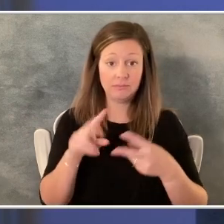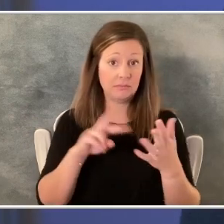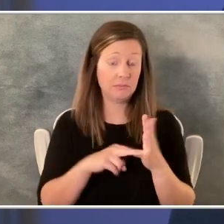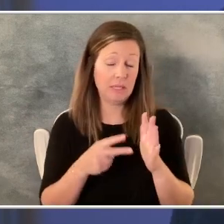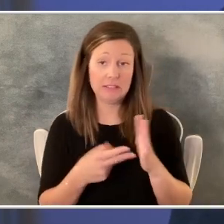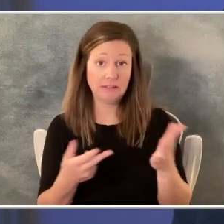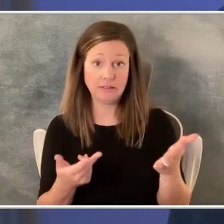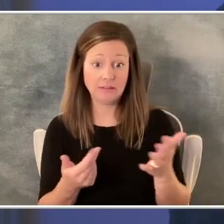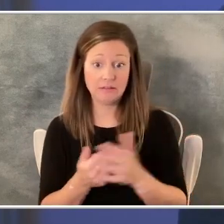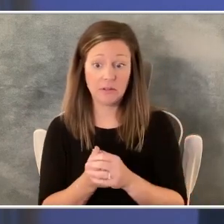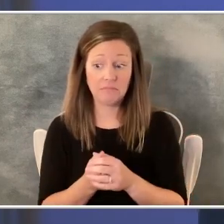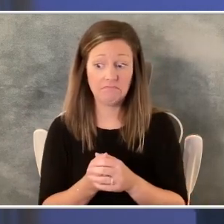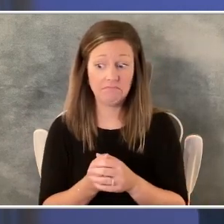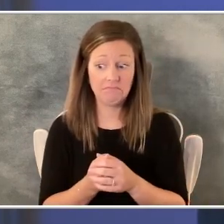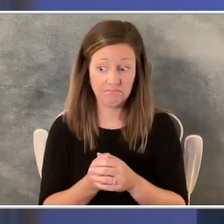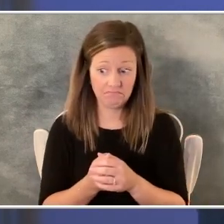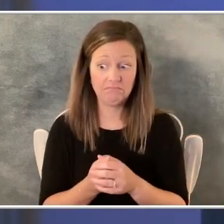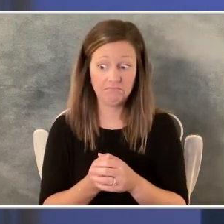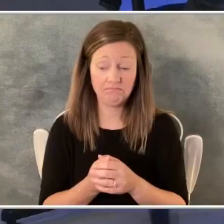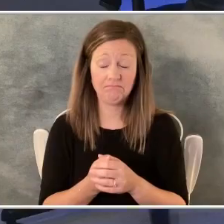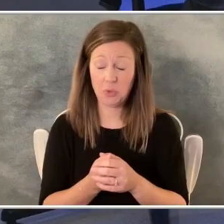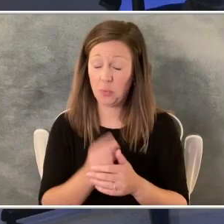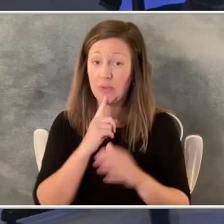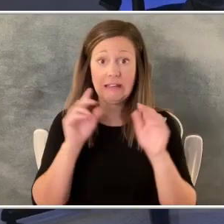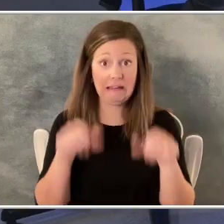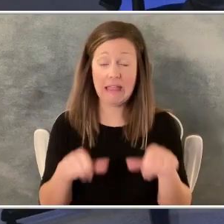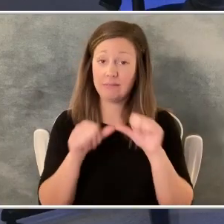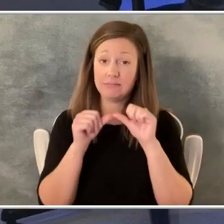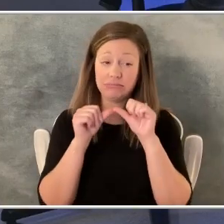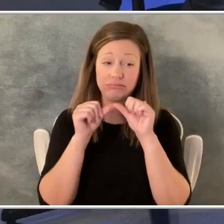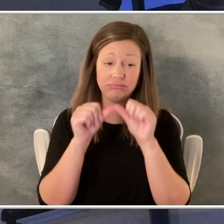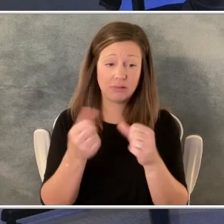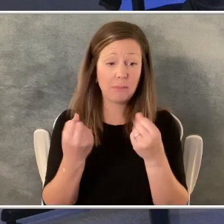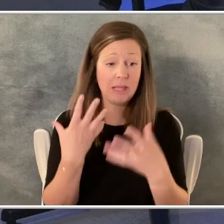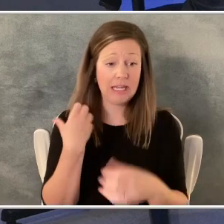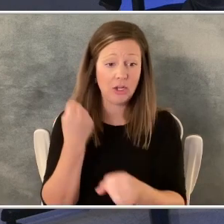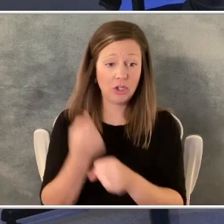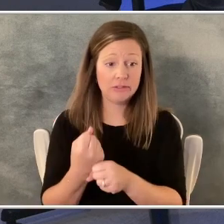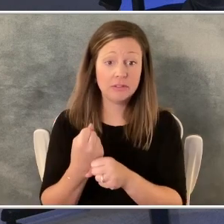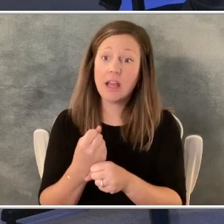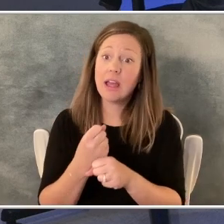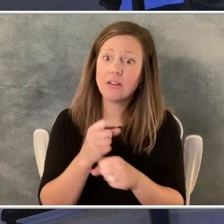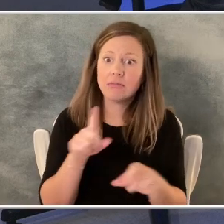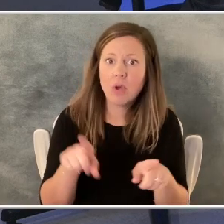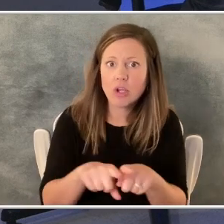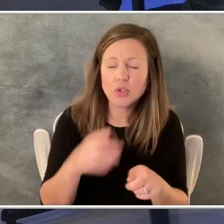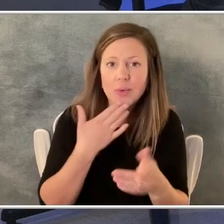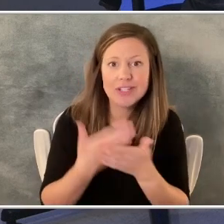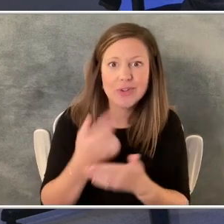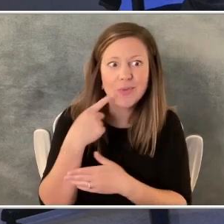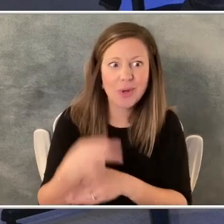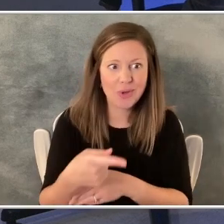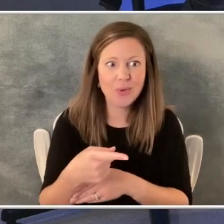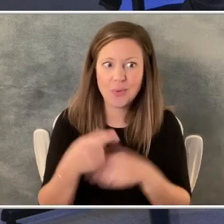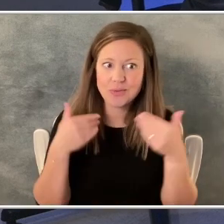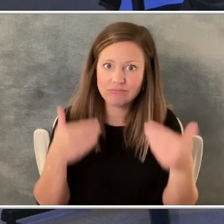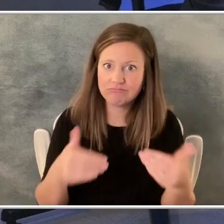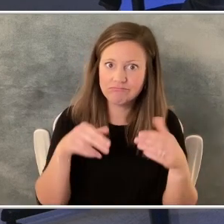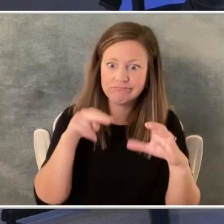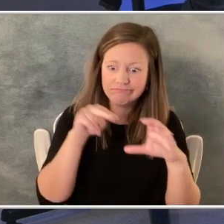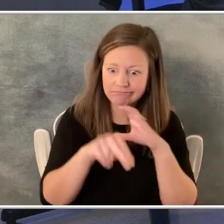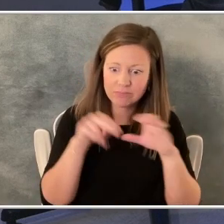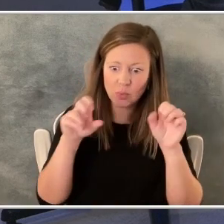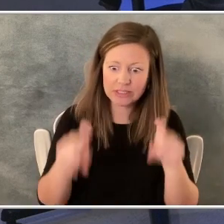things have a long shelf life. Well, it's also an indication, though, that you got your screenings. I mean, and that's the whole point, Yes. is that you put your health first 10 years ago,